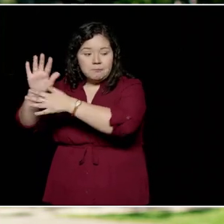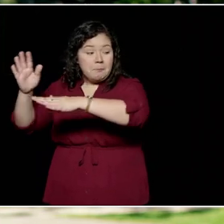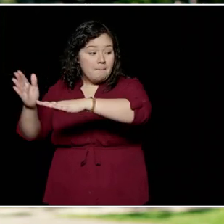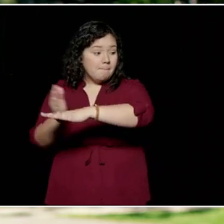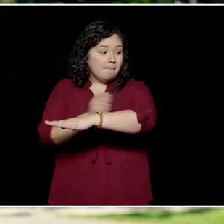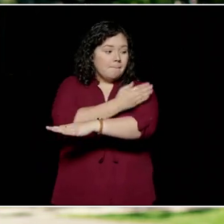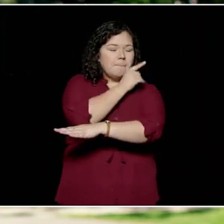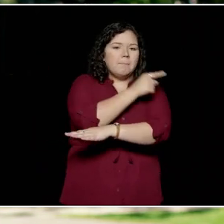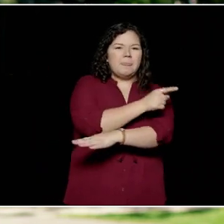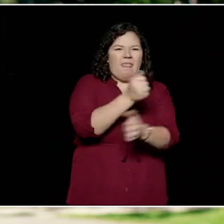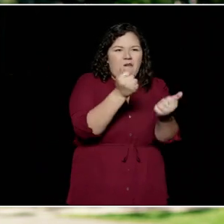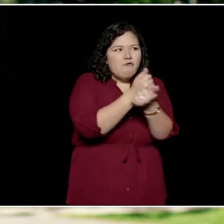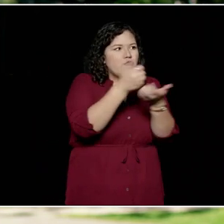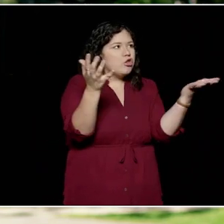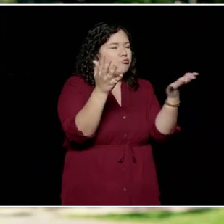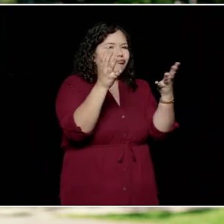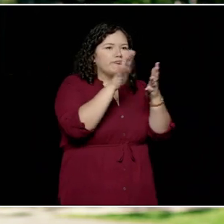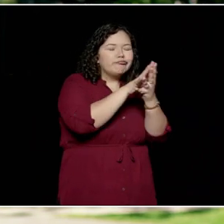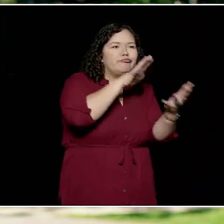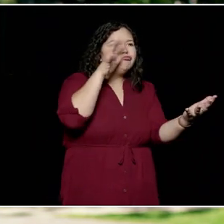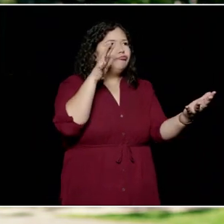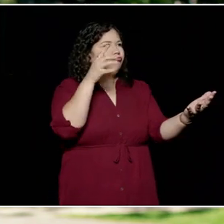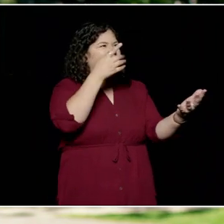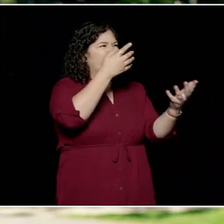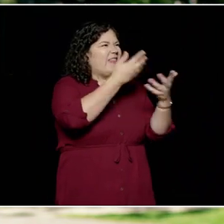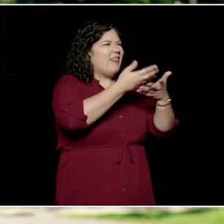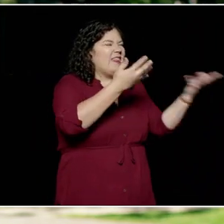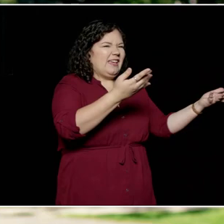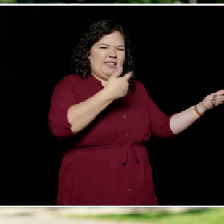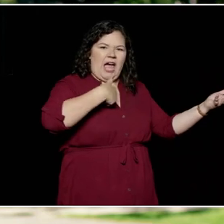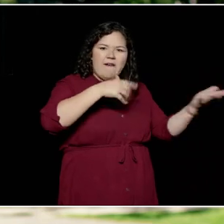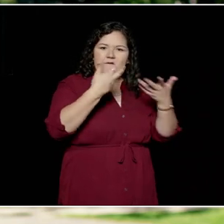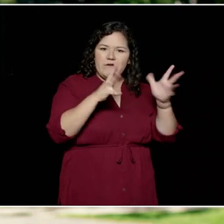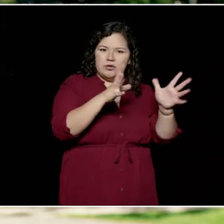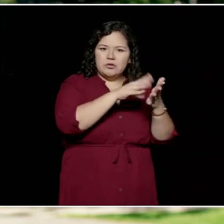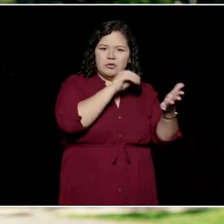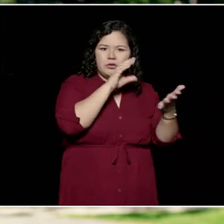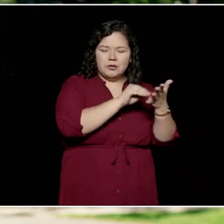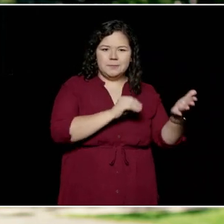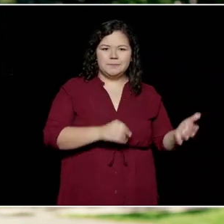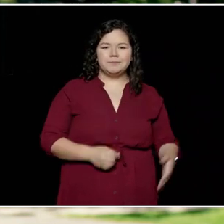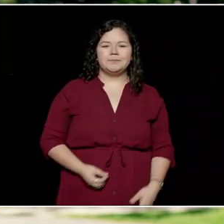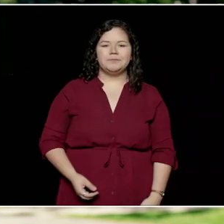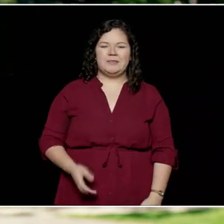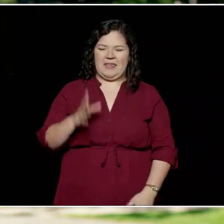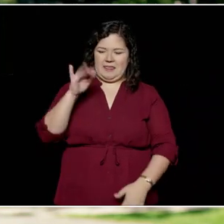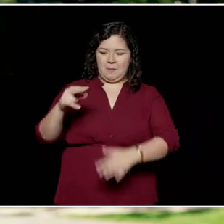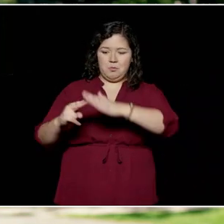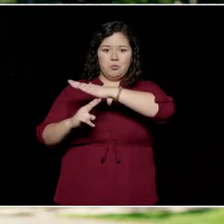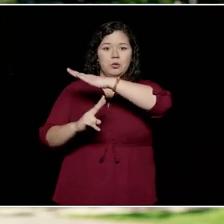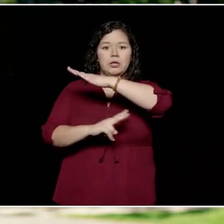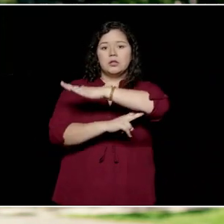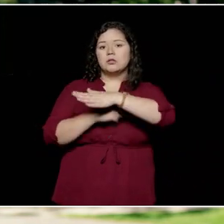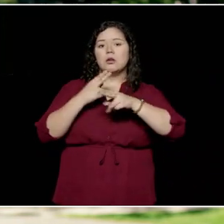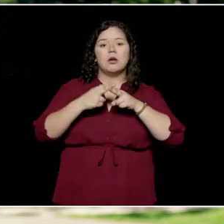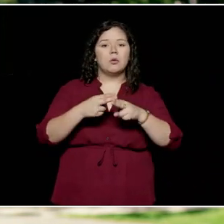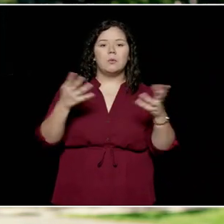instruments of schooling. On the other, everything intangible and incalculable, your instruments of